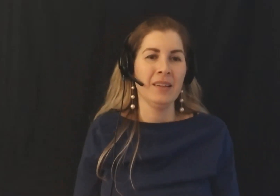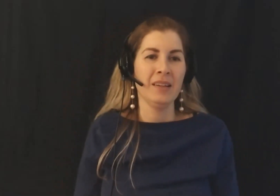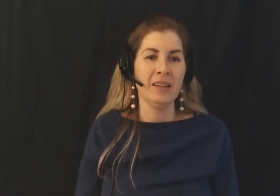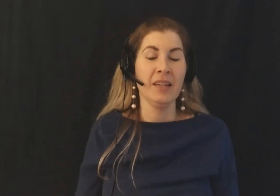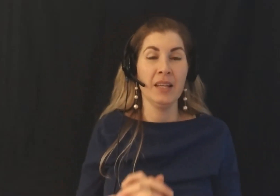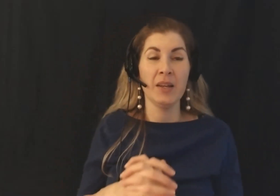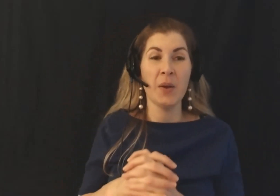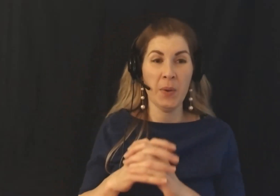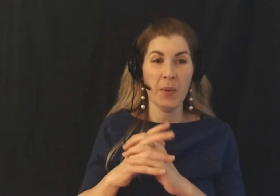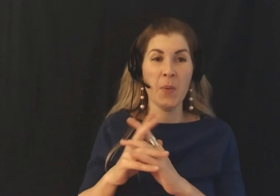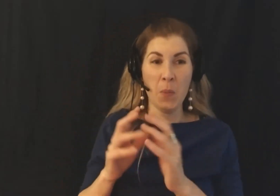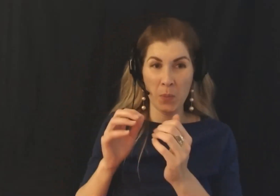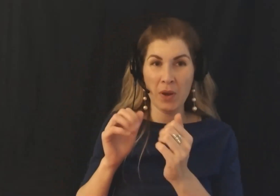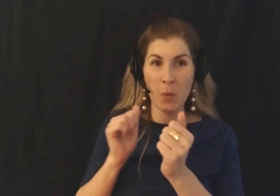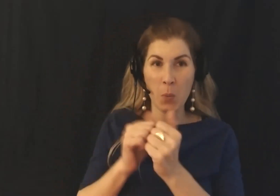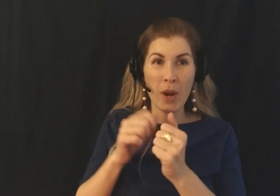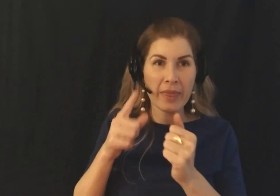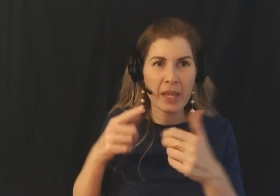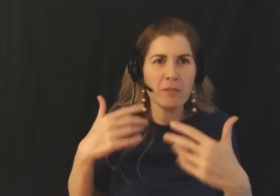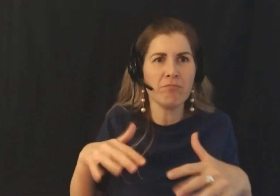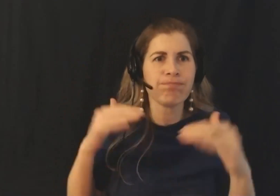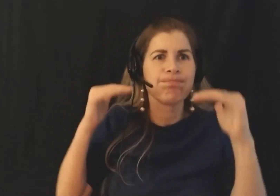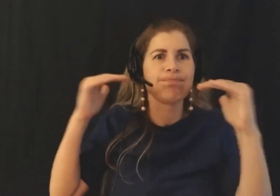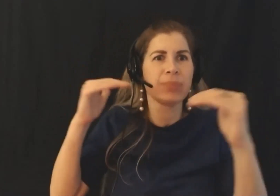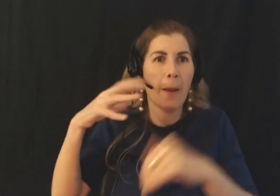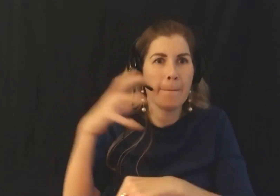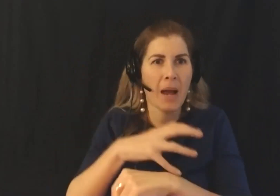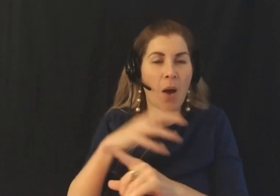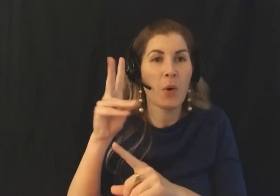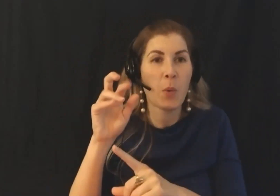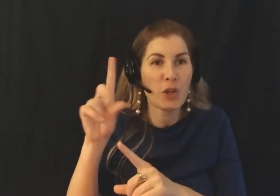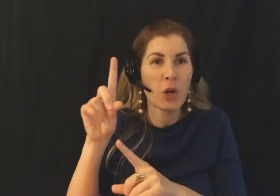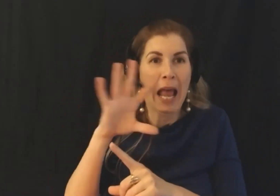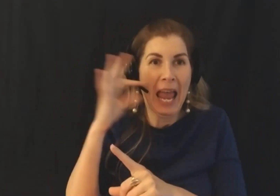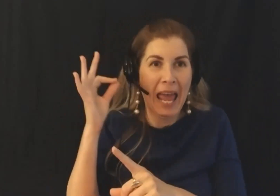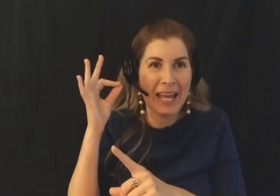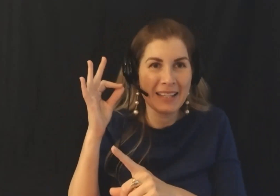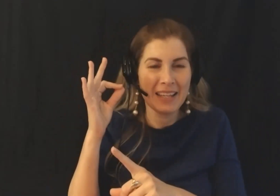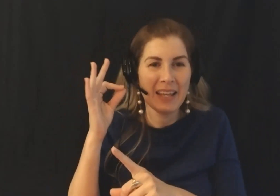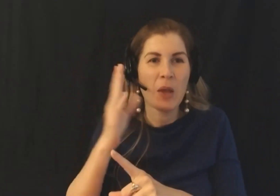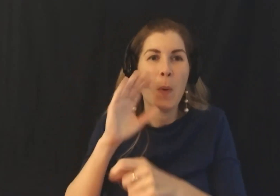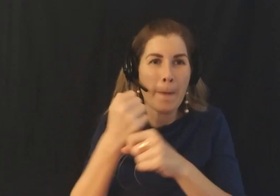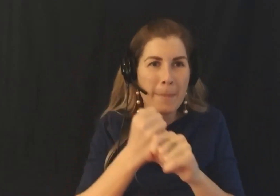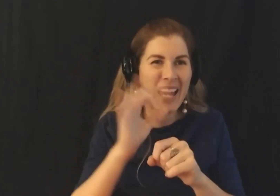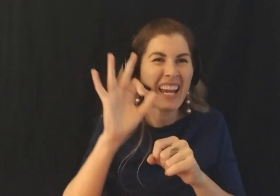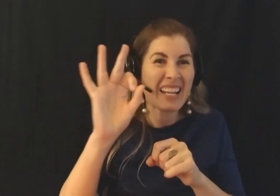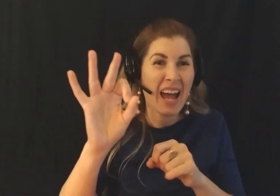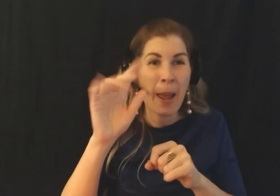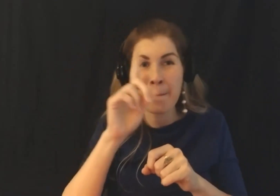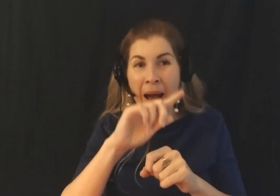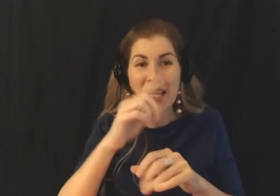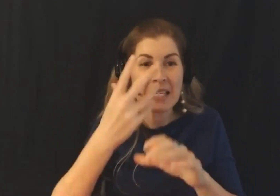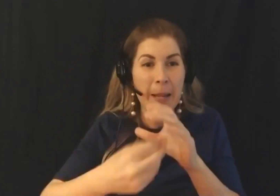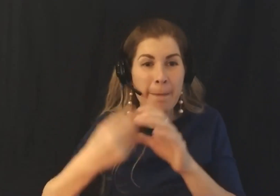With these majestic powers, this wizard cat could make 9 mice disappear